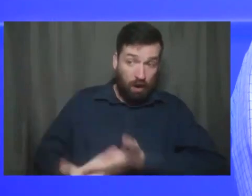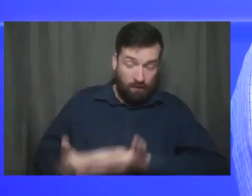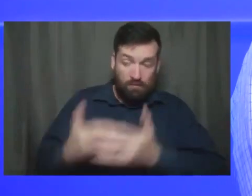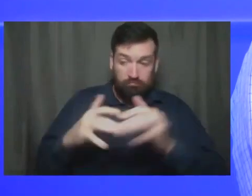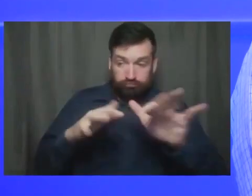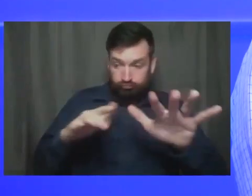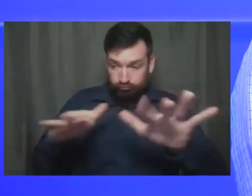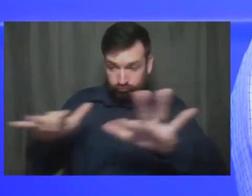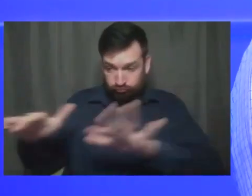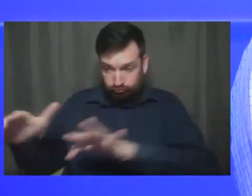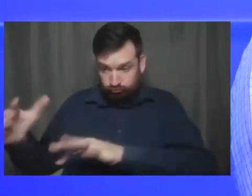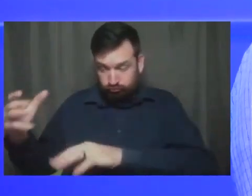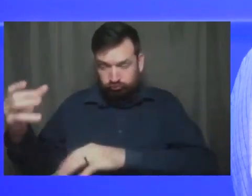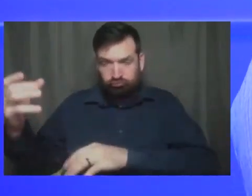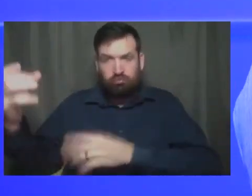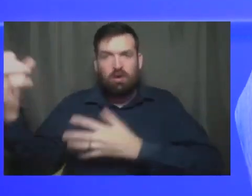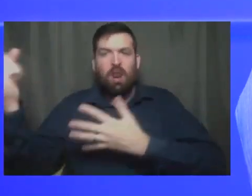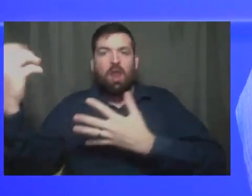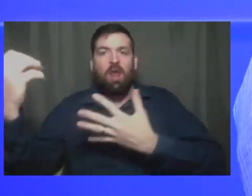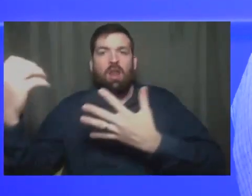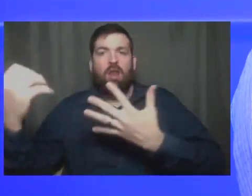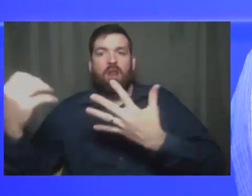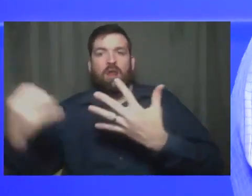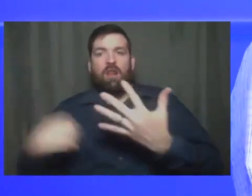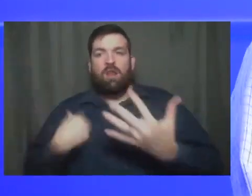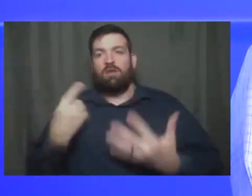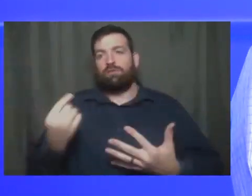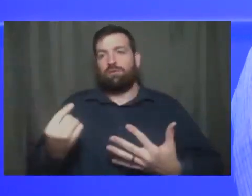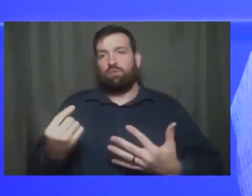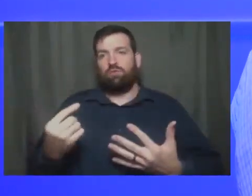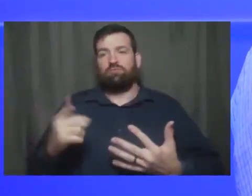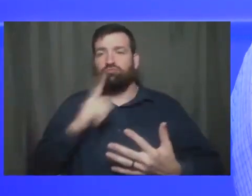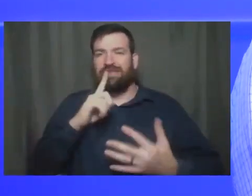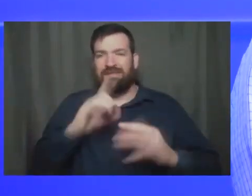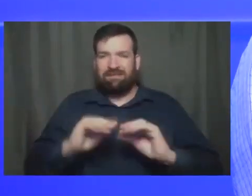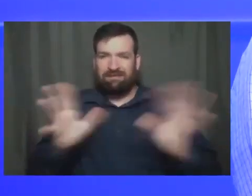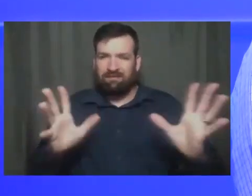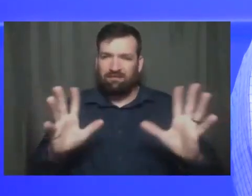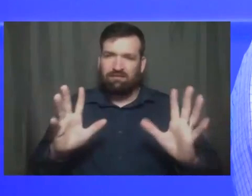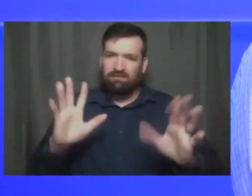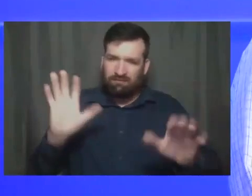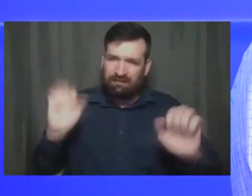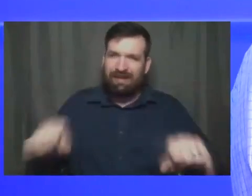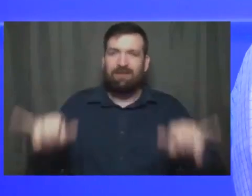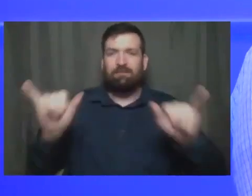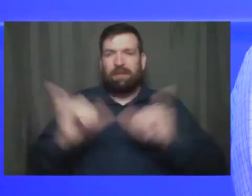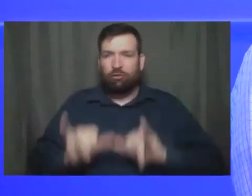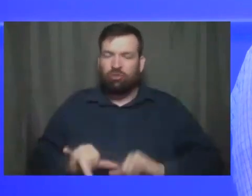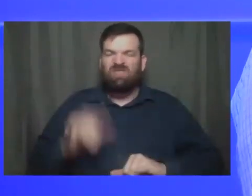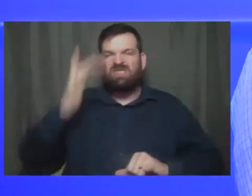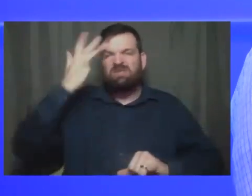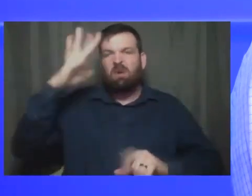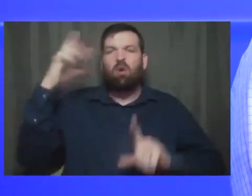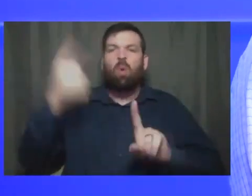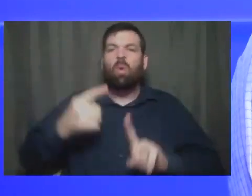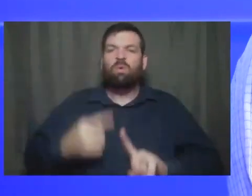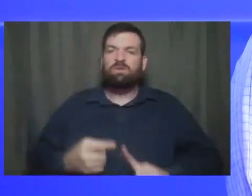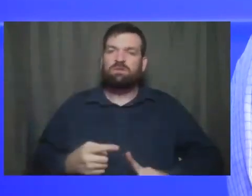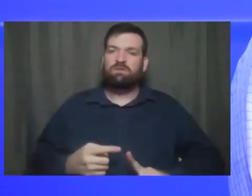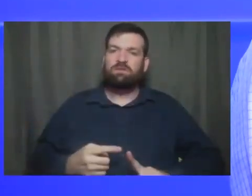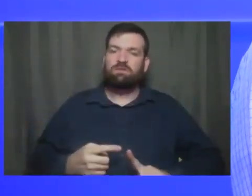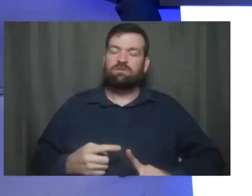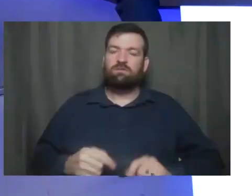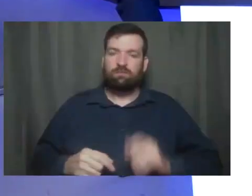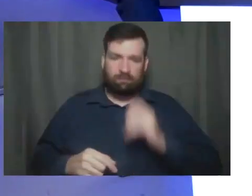through the door with a whole lot of to-dos. Something that's really concrete and measurable, these SMART goals that we like to do that are measurable. So